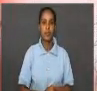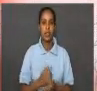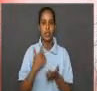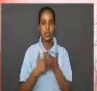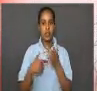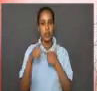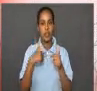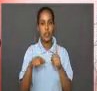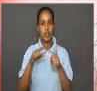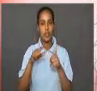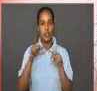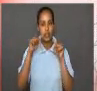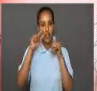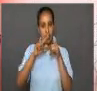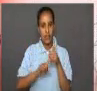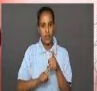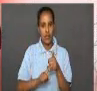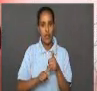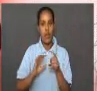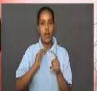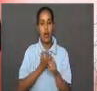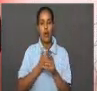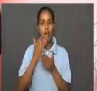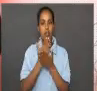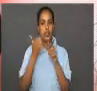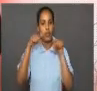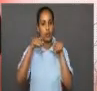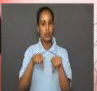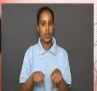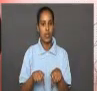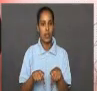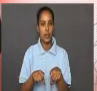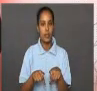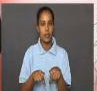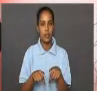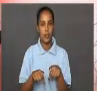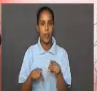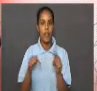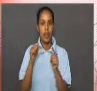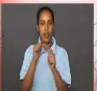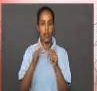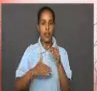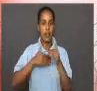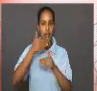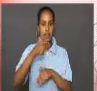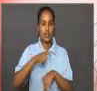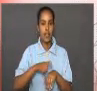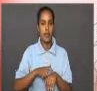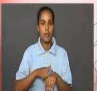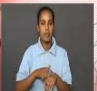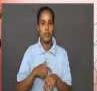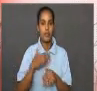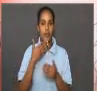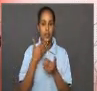This brings us to the end of our lesson for today. Until next time,